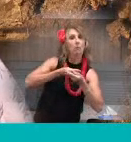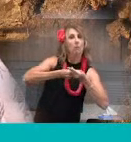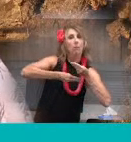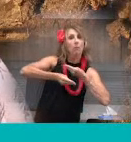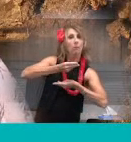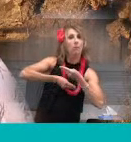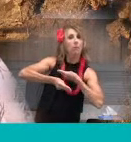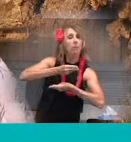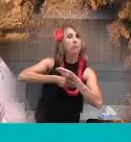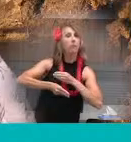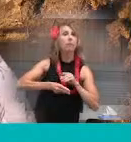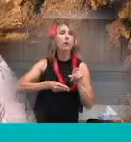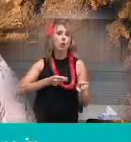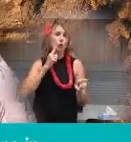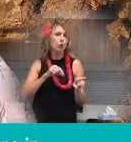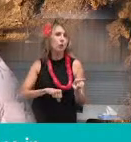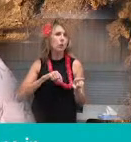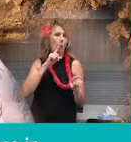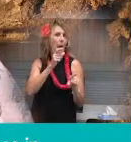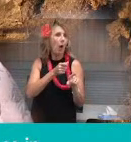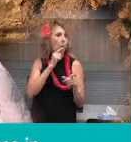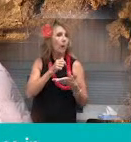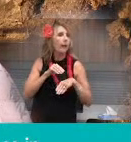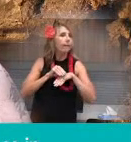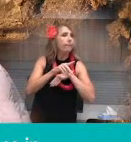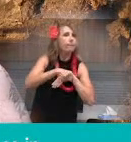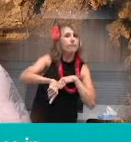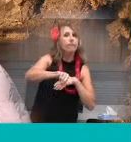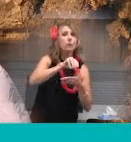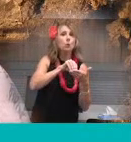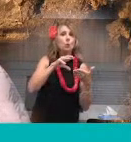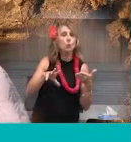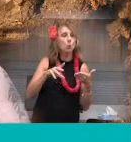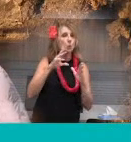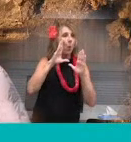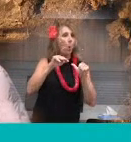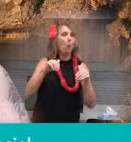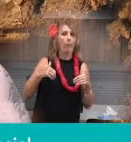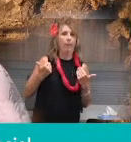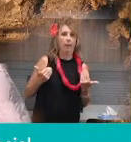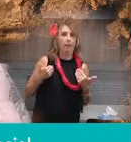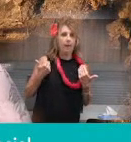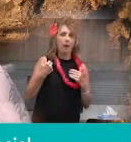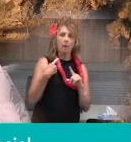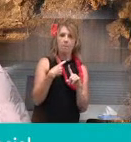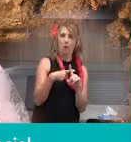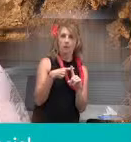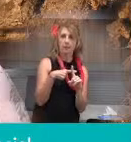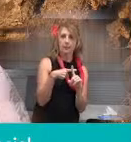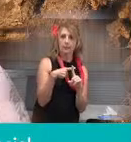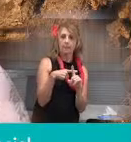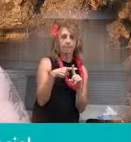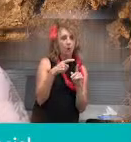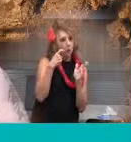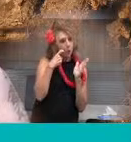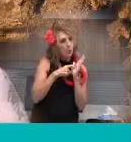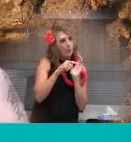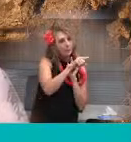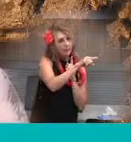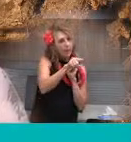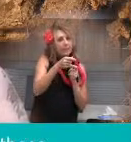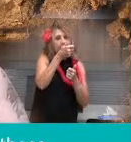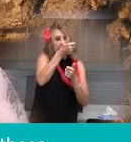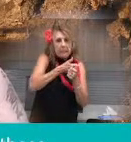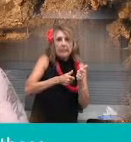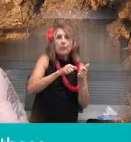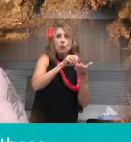on her students over the years, giving them a positive experience in their early years by recognizing each child's special